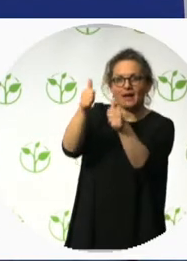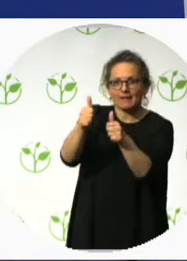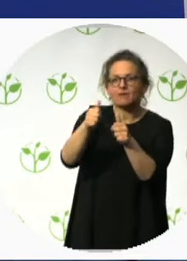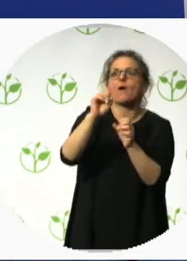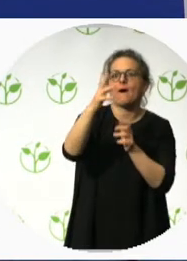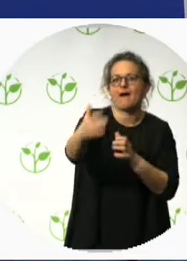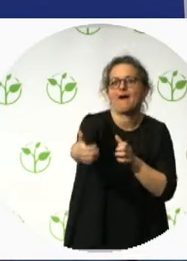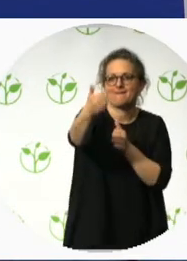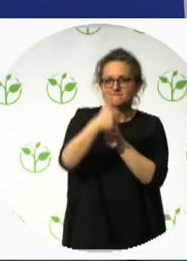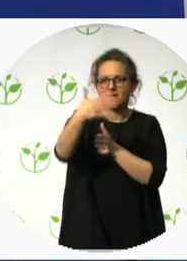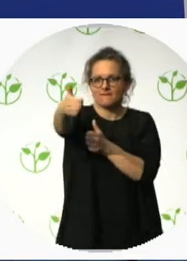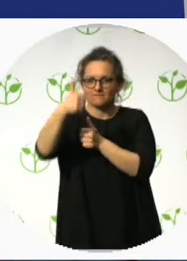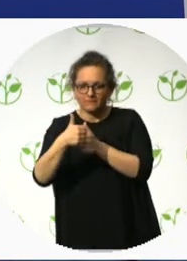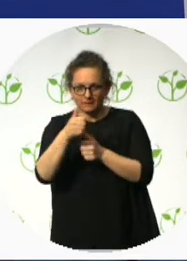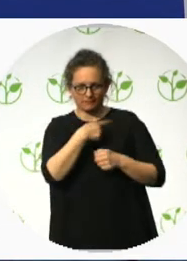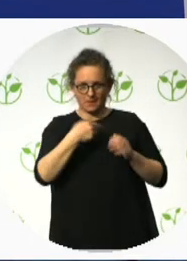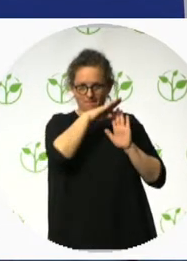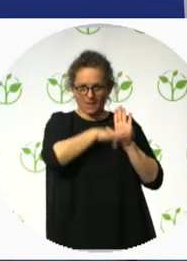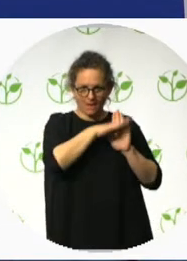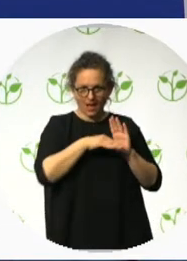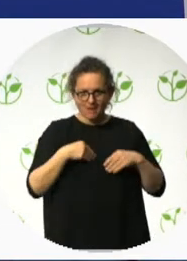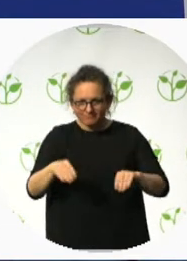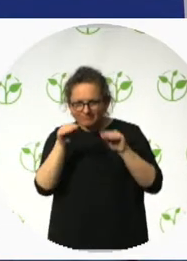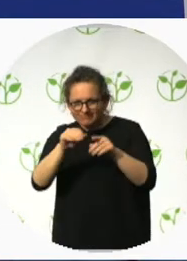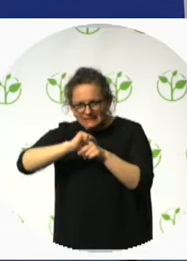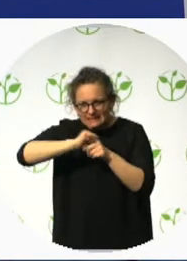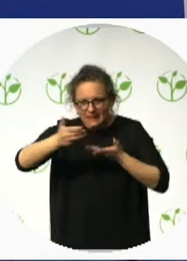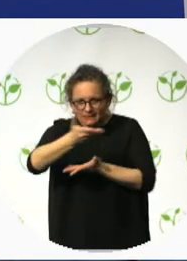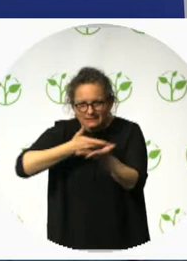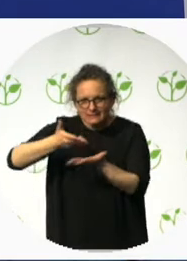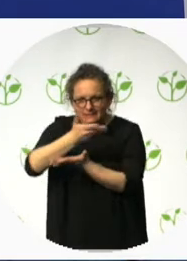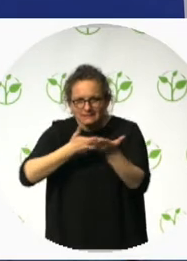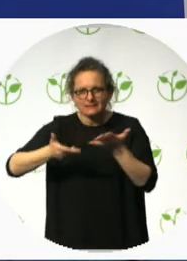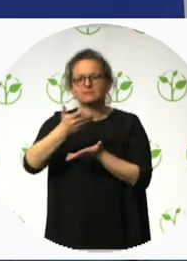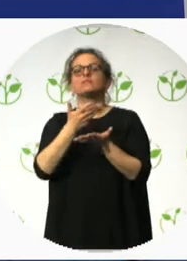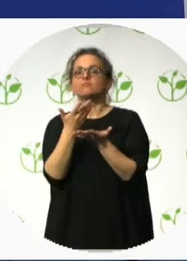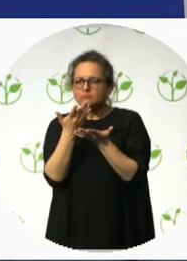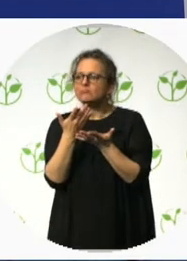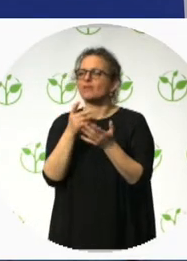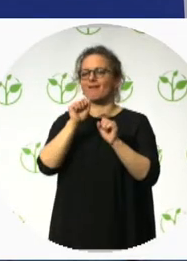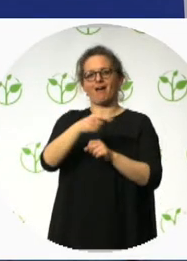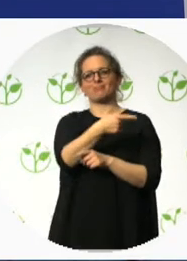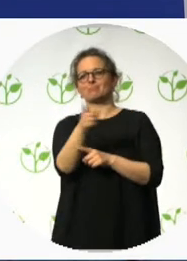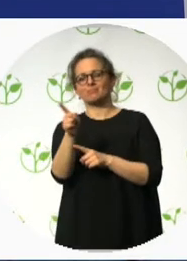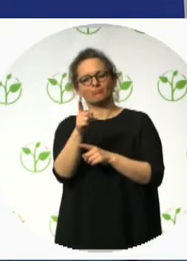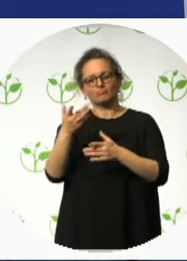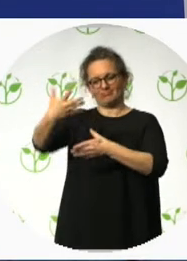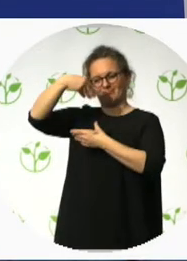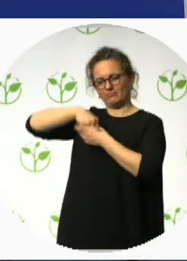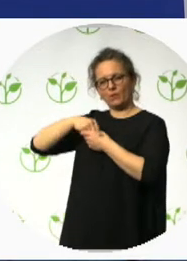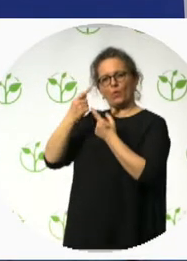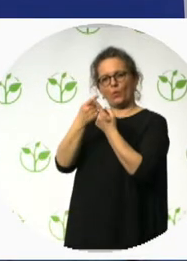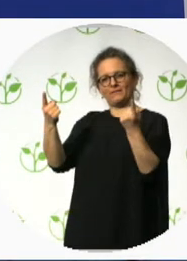status of the deaf trainees. And we will also work with the local universities to